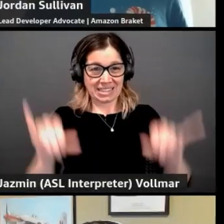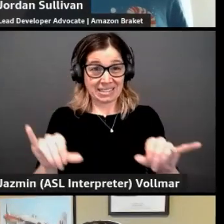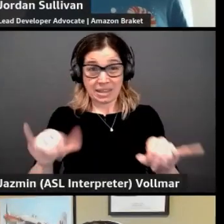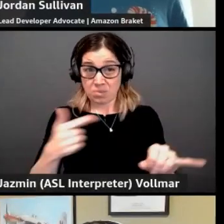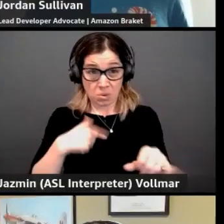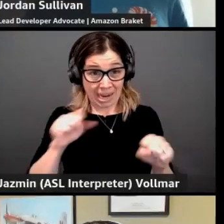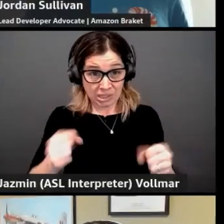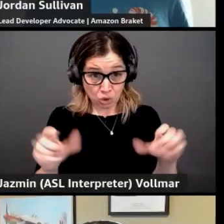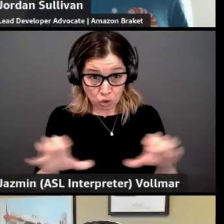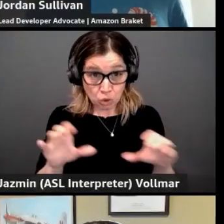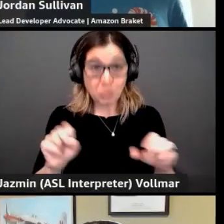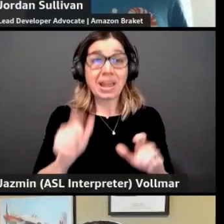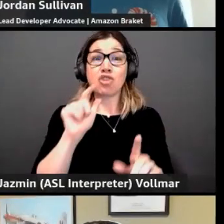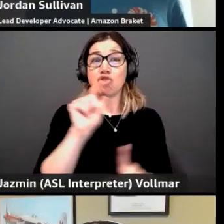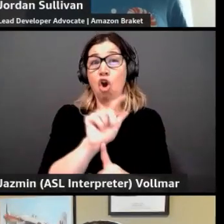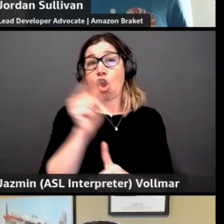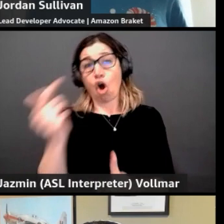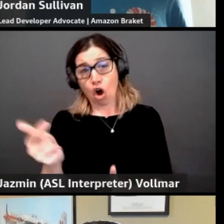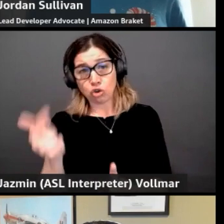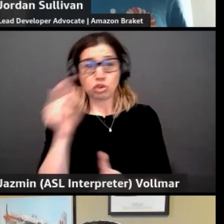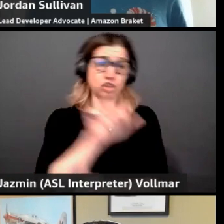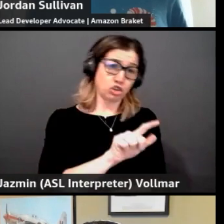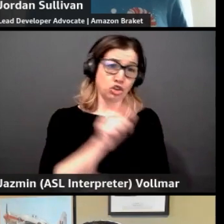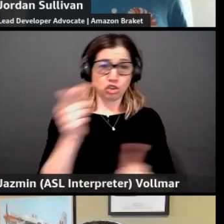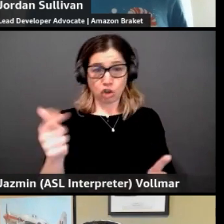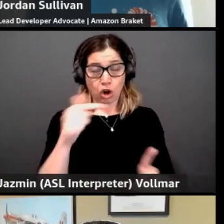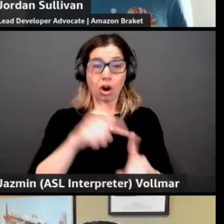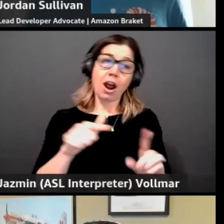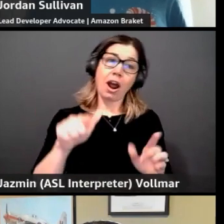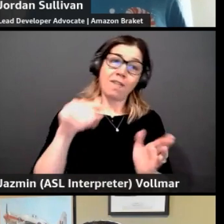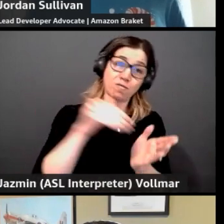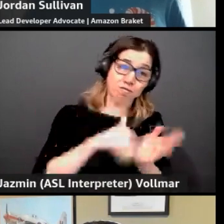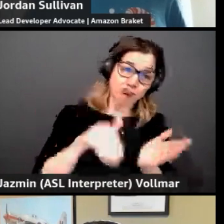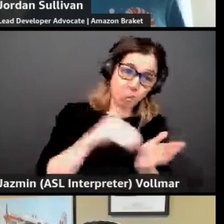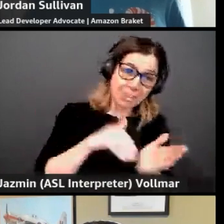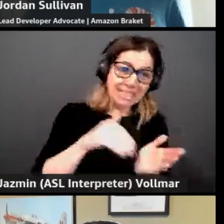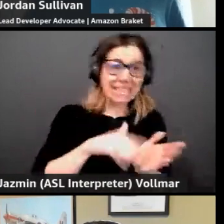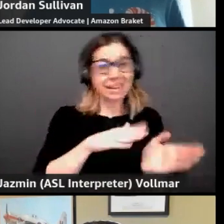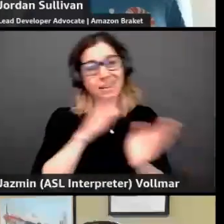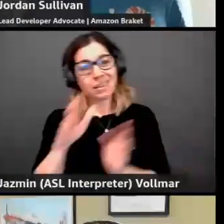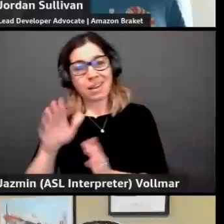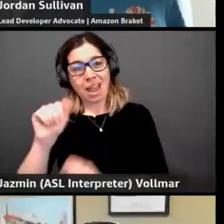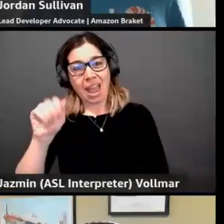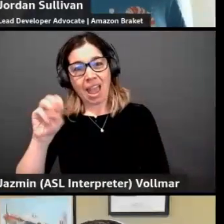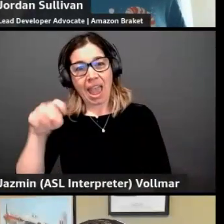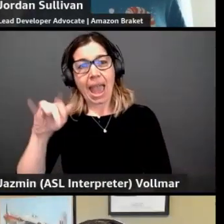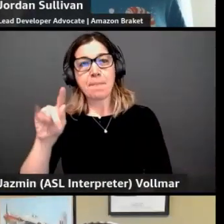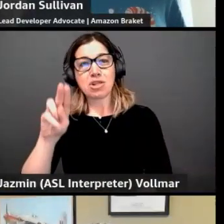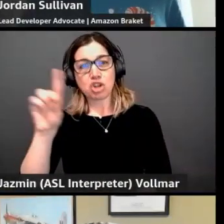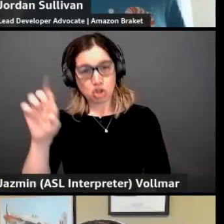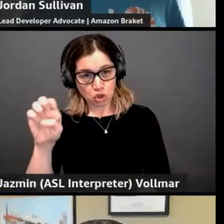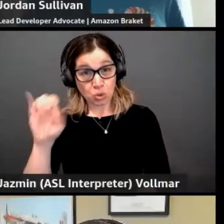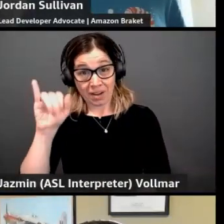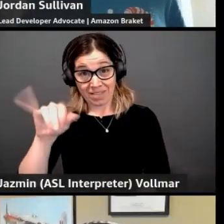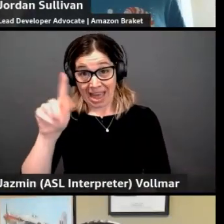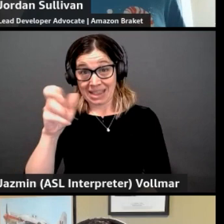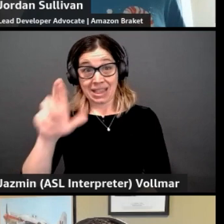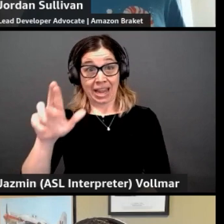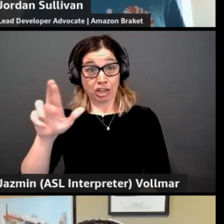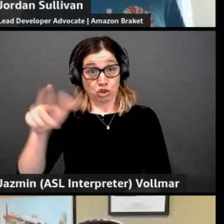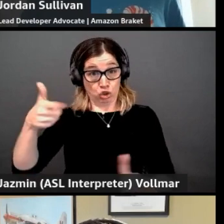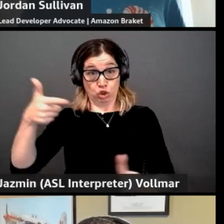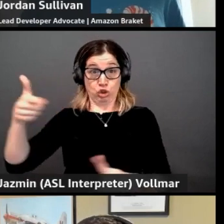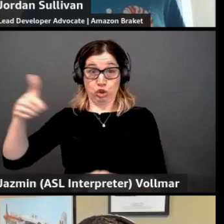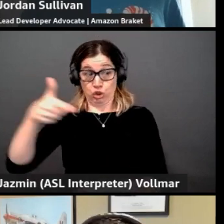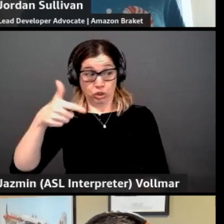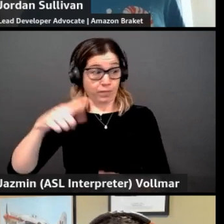these quantities, the frequency and the amplitude of the laser, to move my ground state around in some